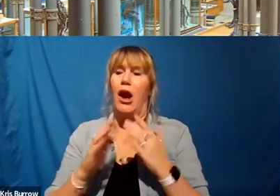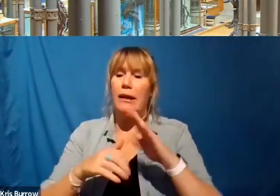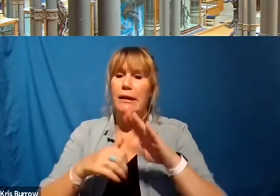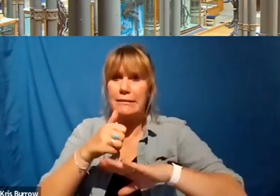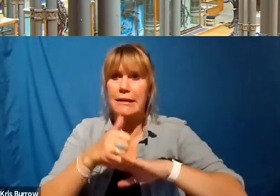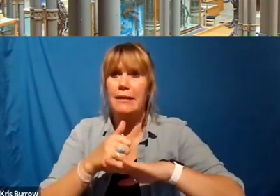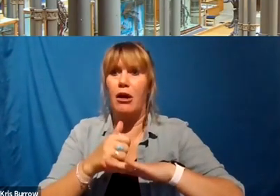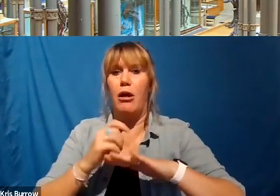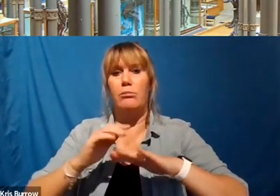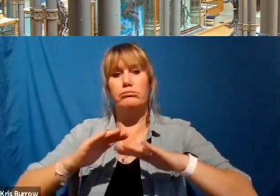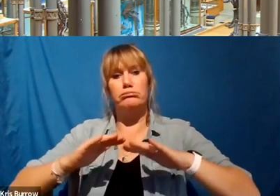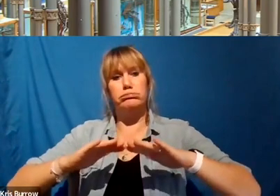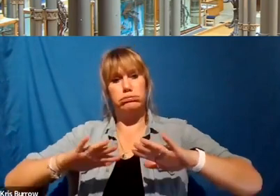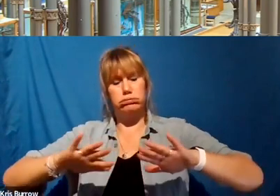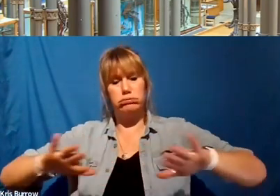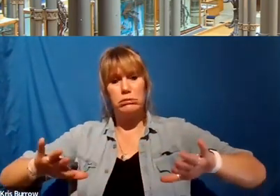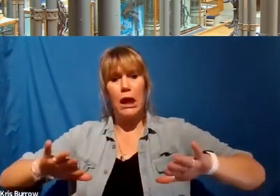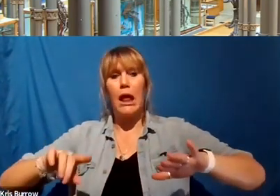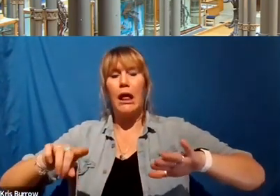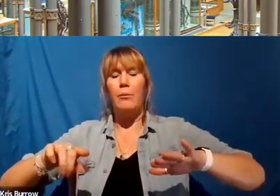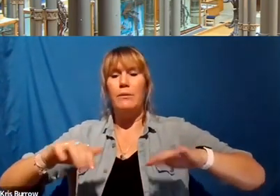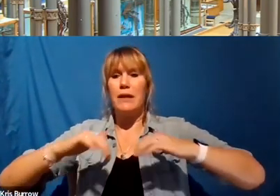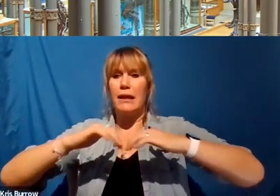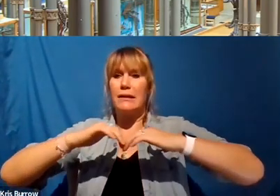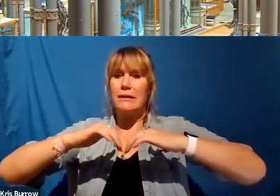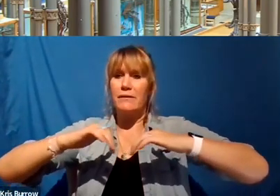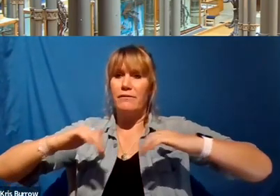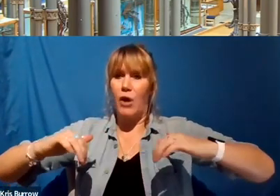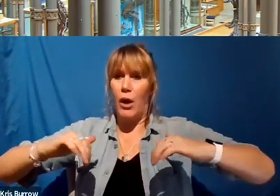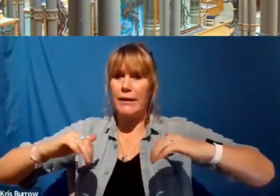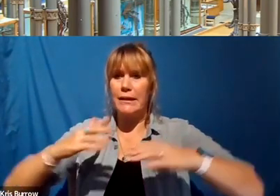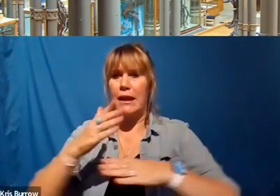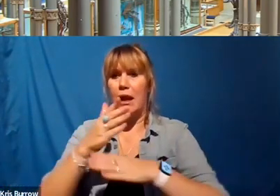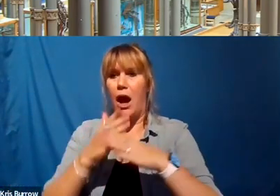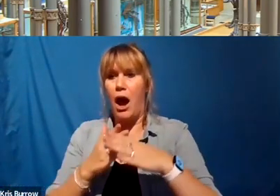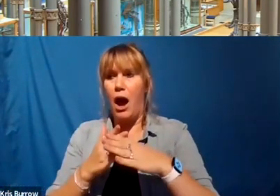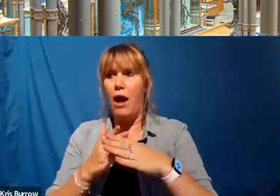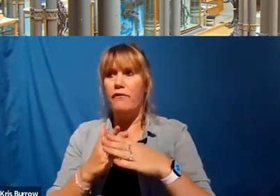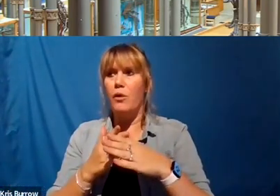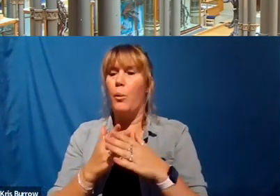was divided slightly in half between a section that was devoted to